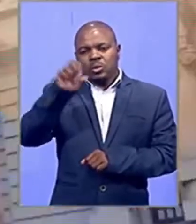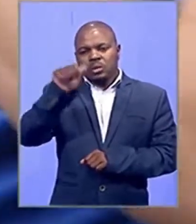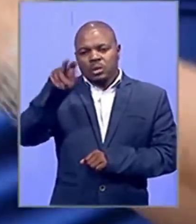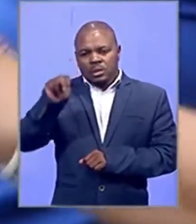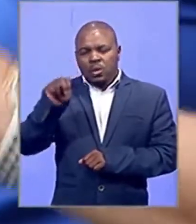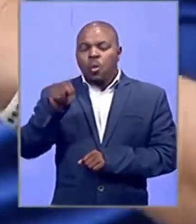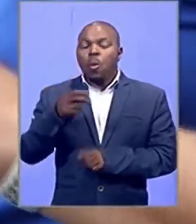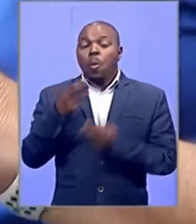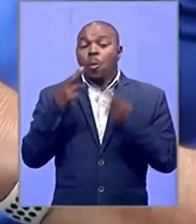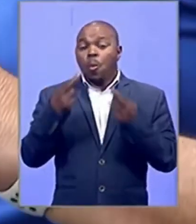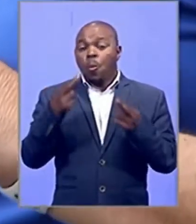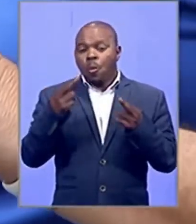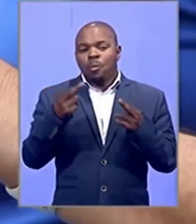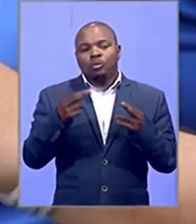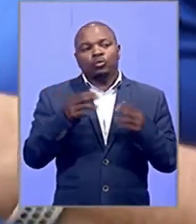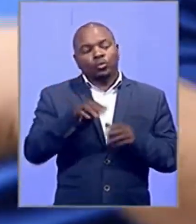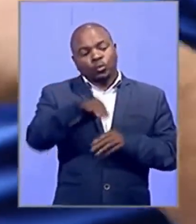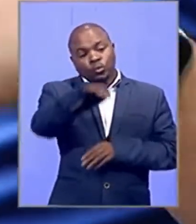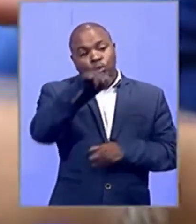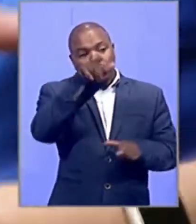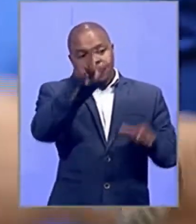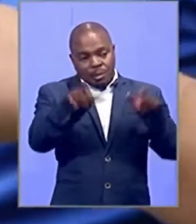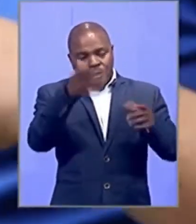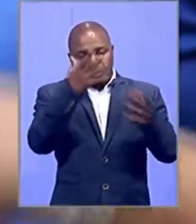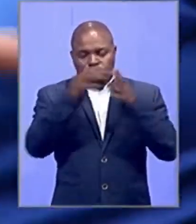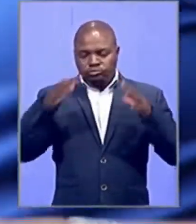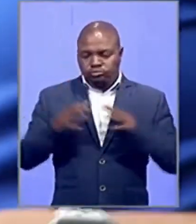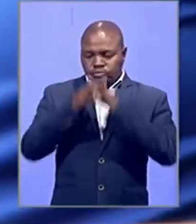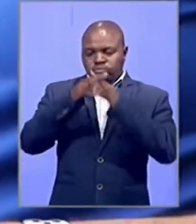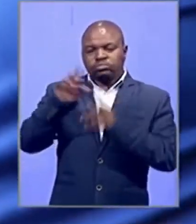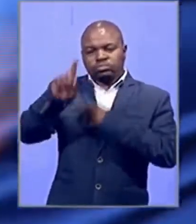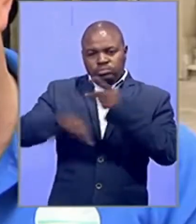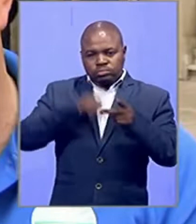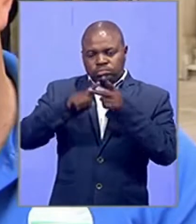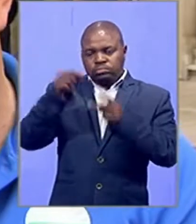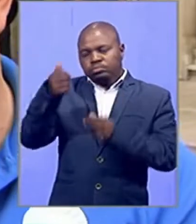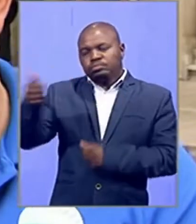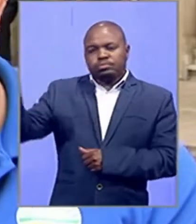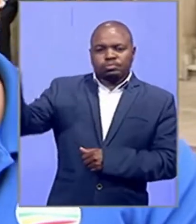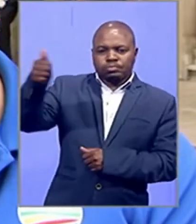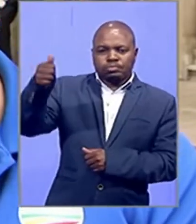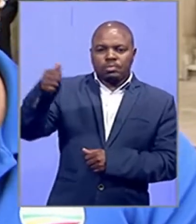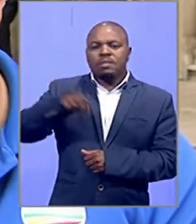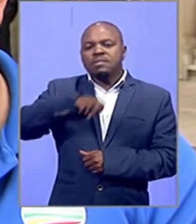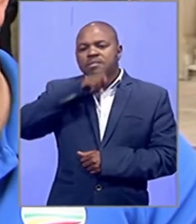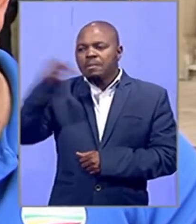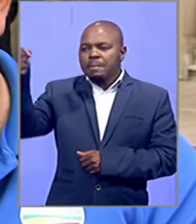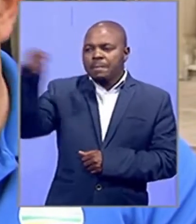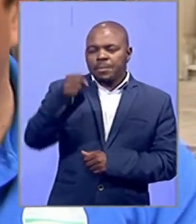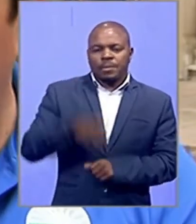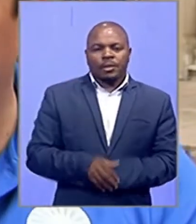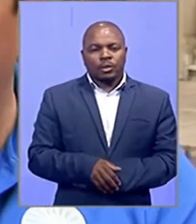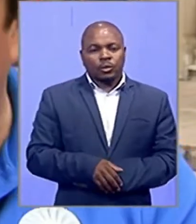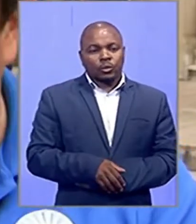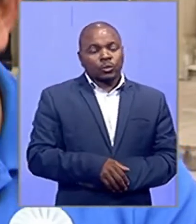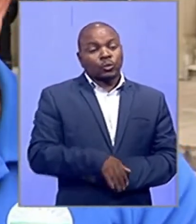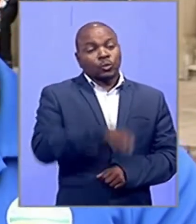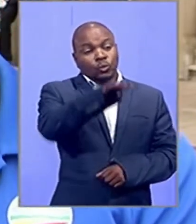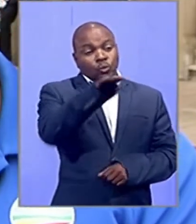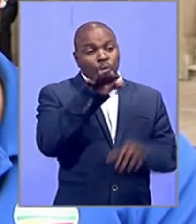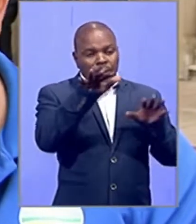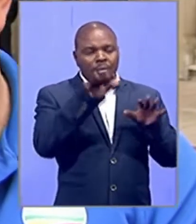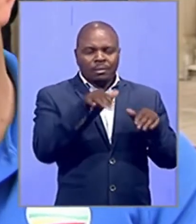nngwe pele o tlhomamiso ya Morena. I believe that this is an opportunity for the Zulu nation to be